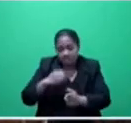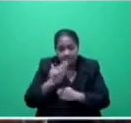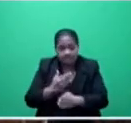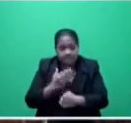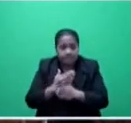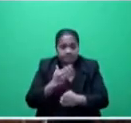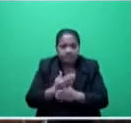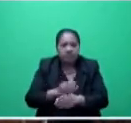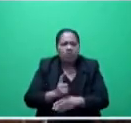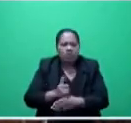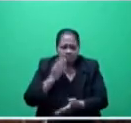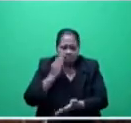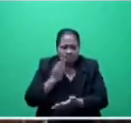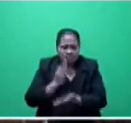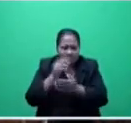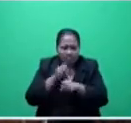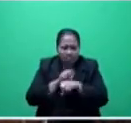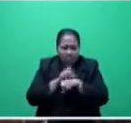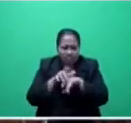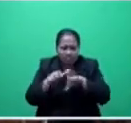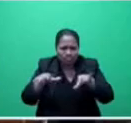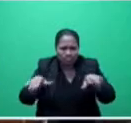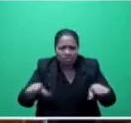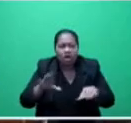the spread of the COVID-19 viruses.